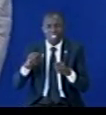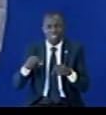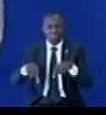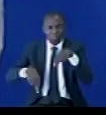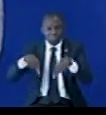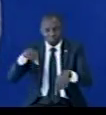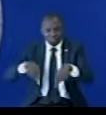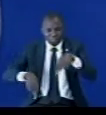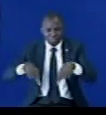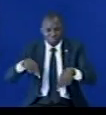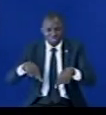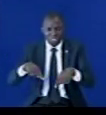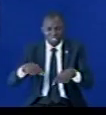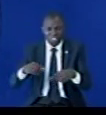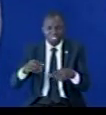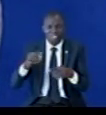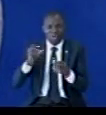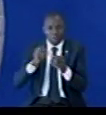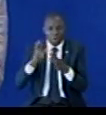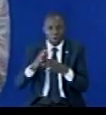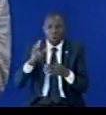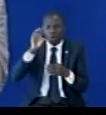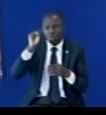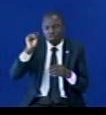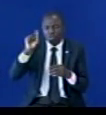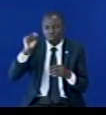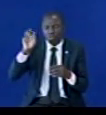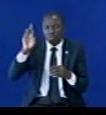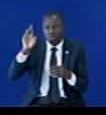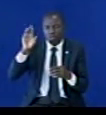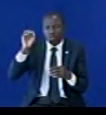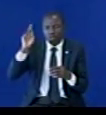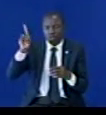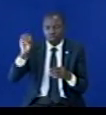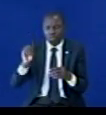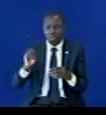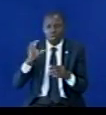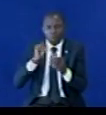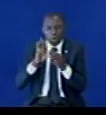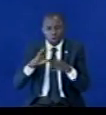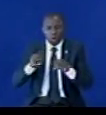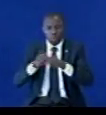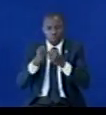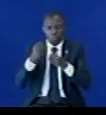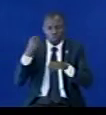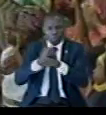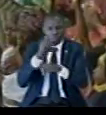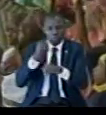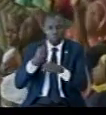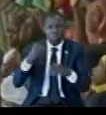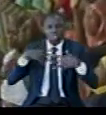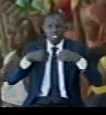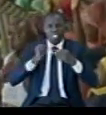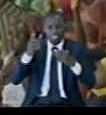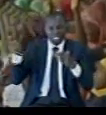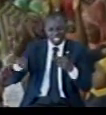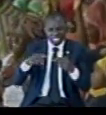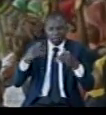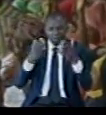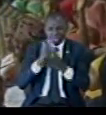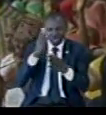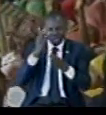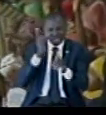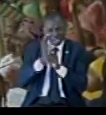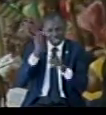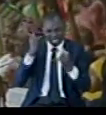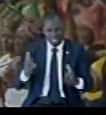or stroke or anything like that, and even the broken bones, heal them right now. Lord,